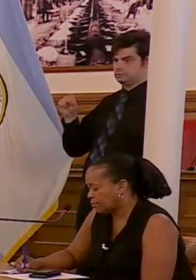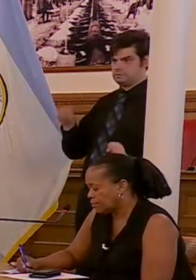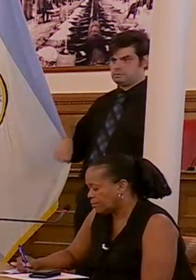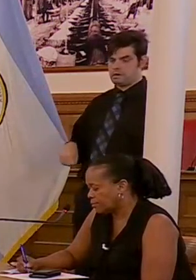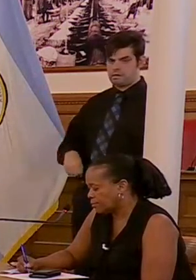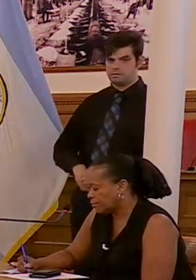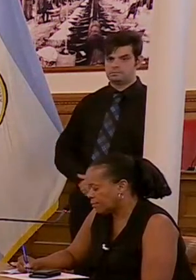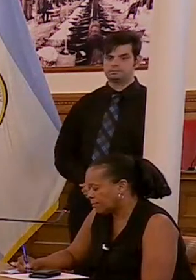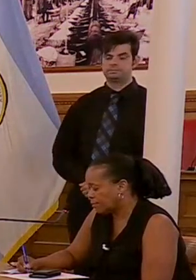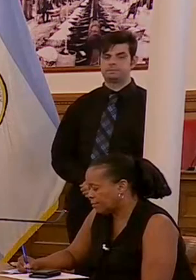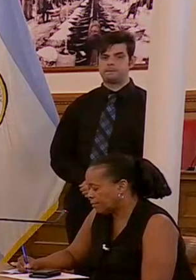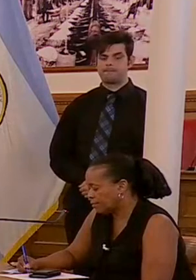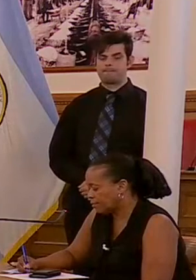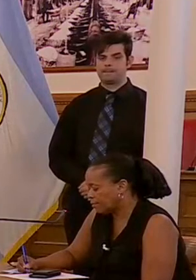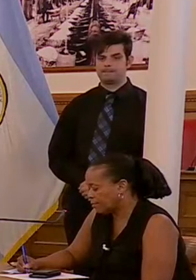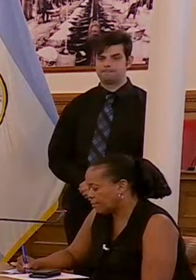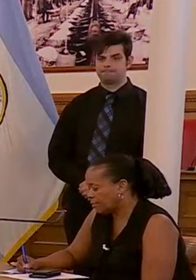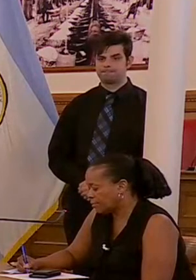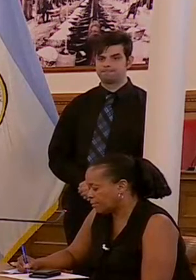proposed process would be